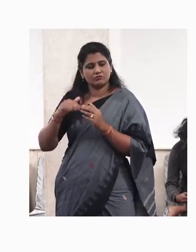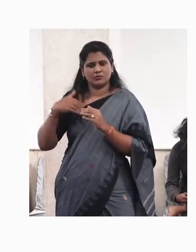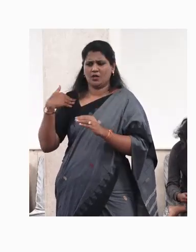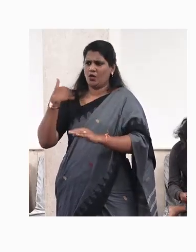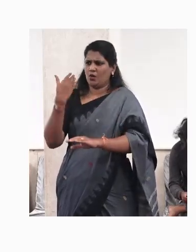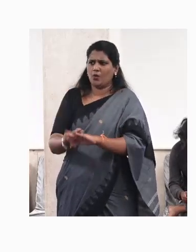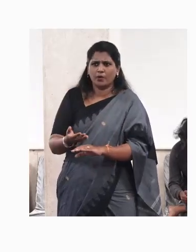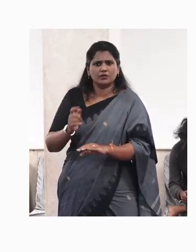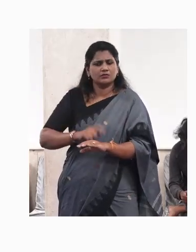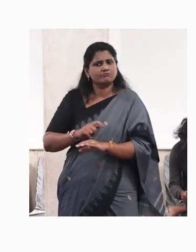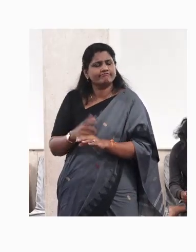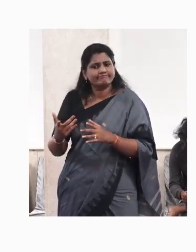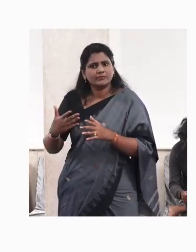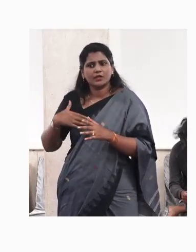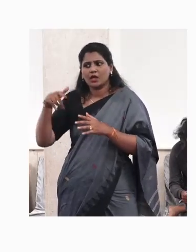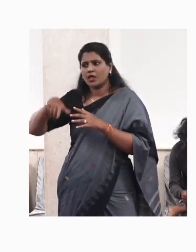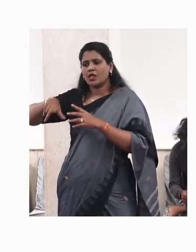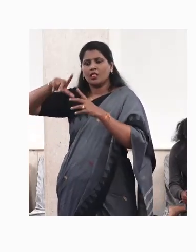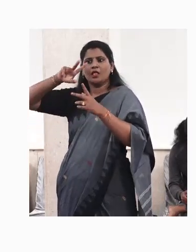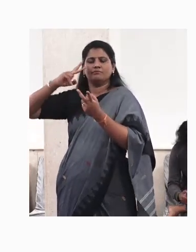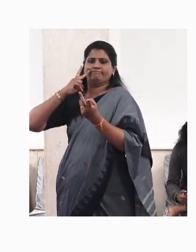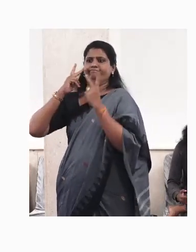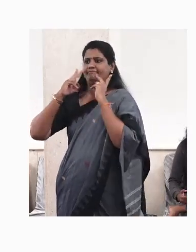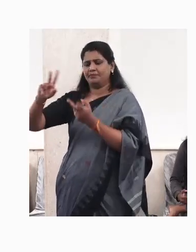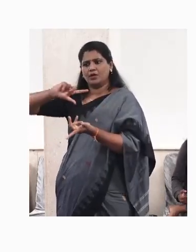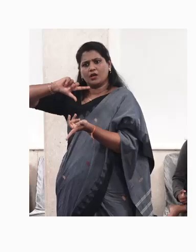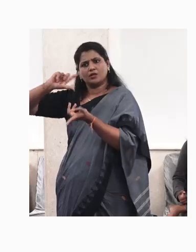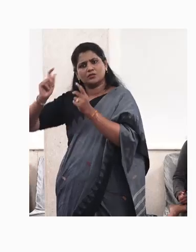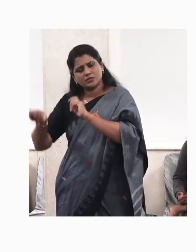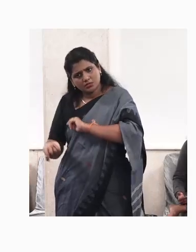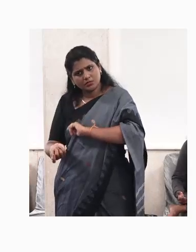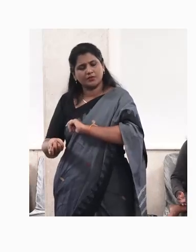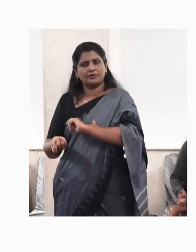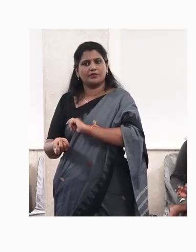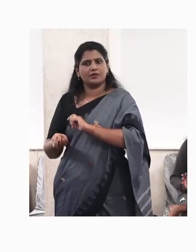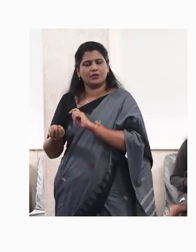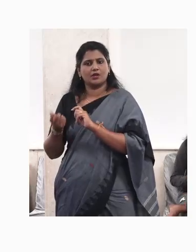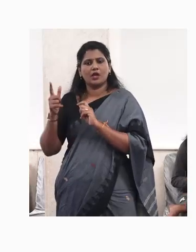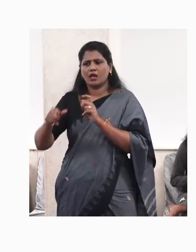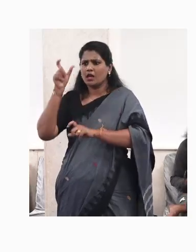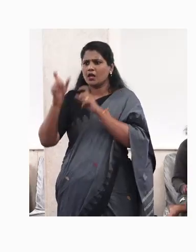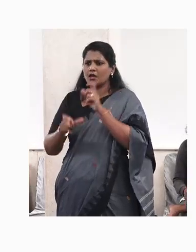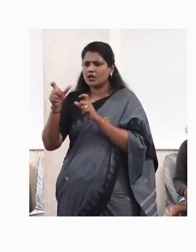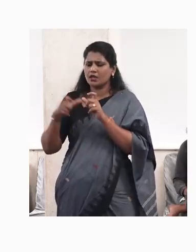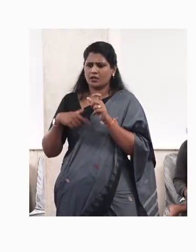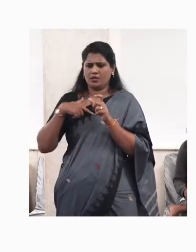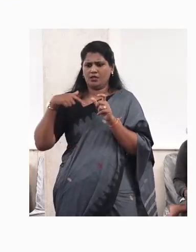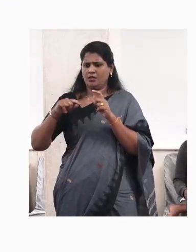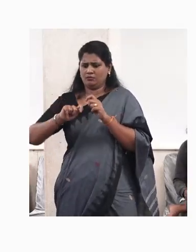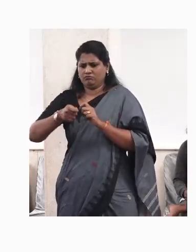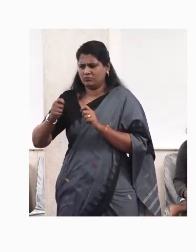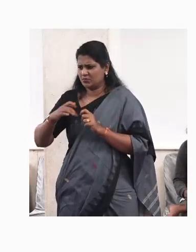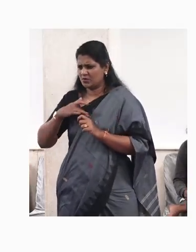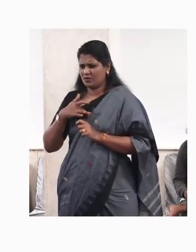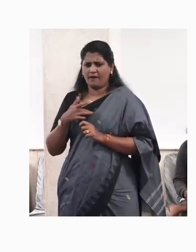the dynamic shifted so much, and people just started, being a lot more attuned to each other's